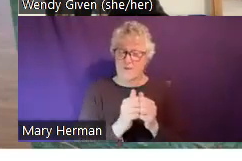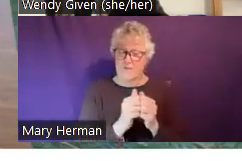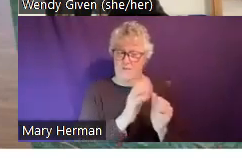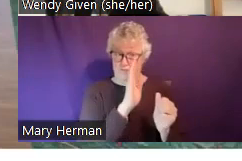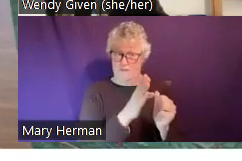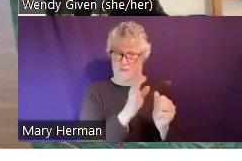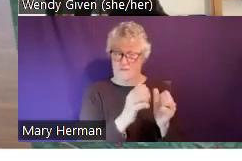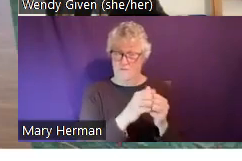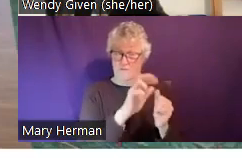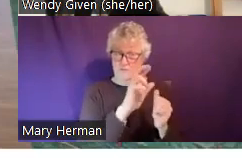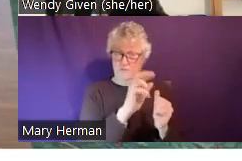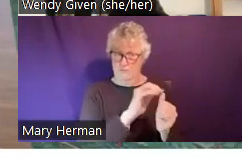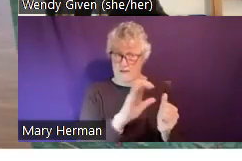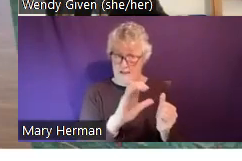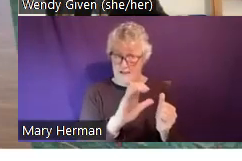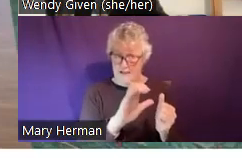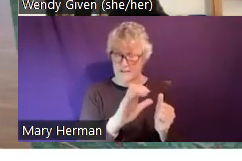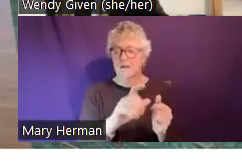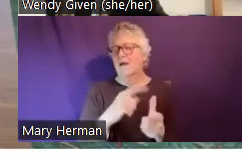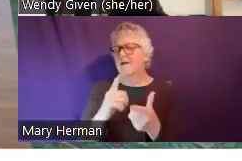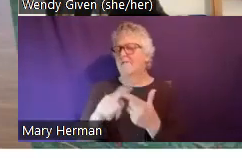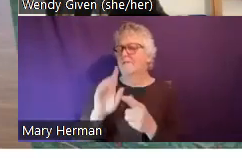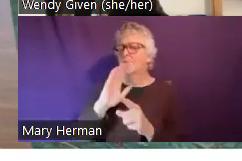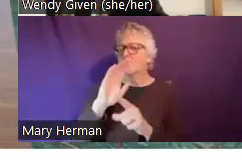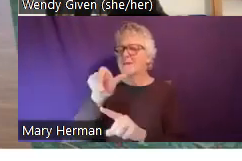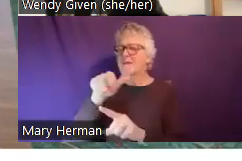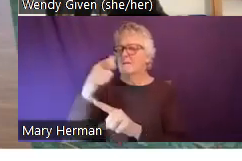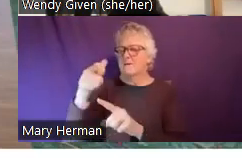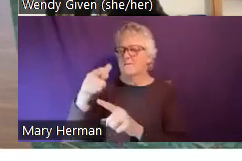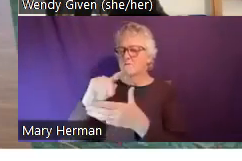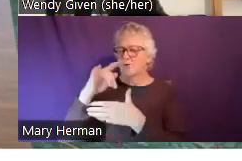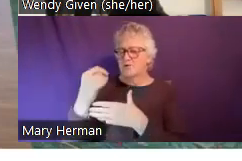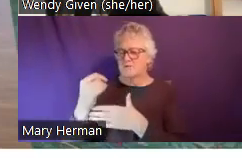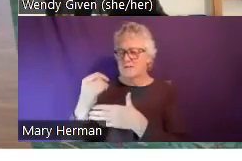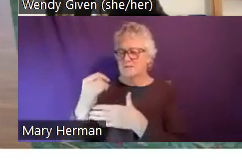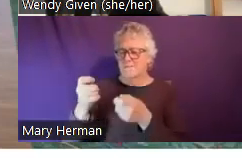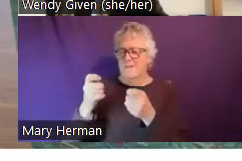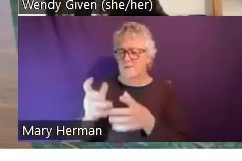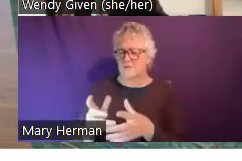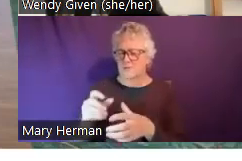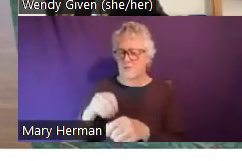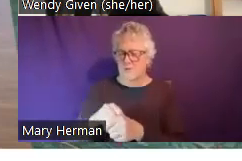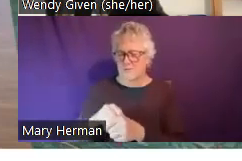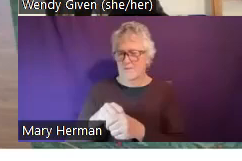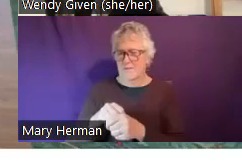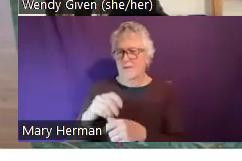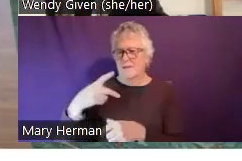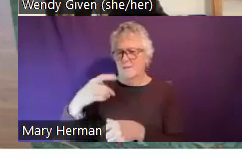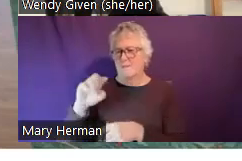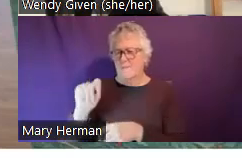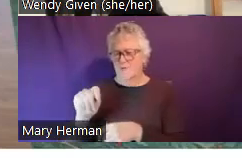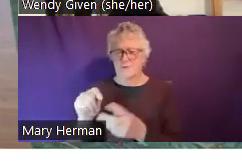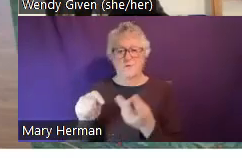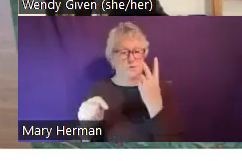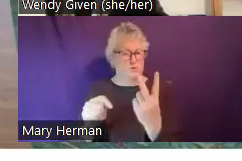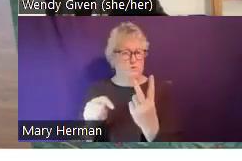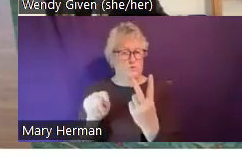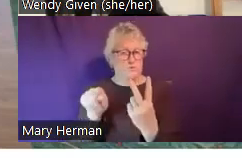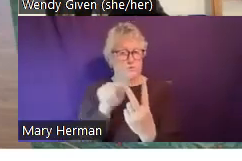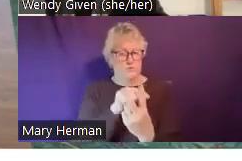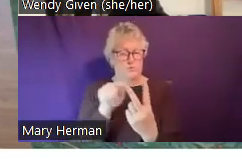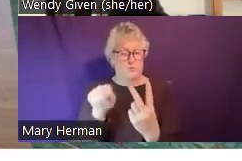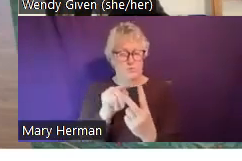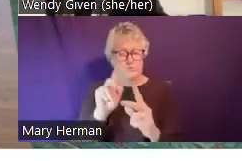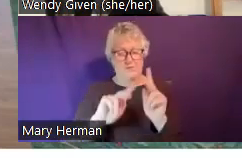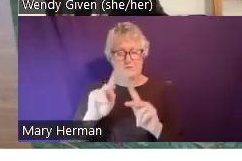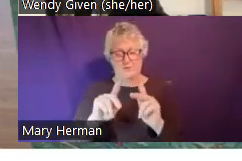will be another type of project manager as well with the port. So there will be two people who you'll be able to